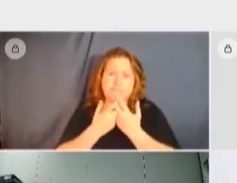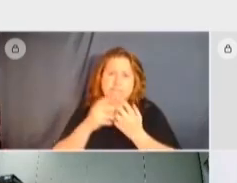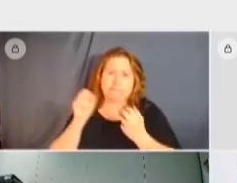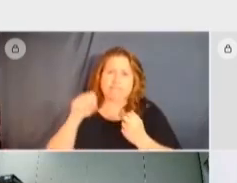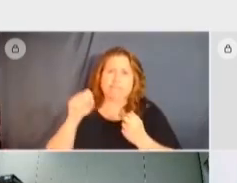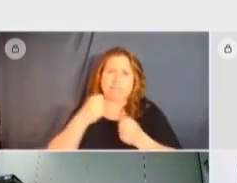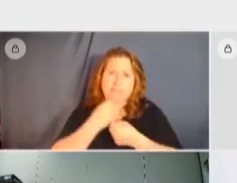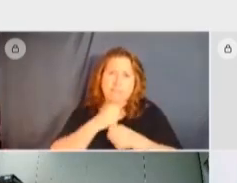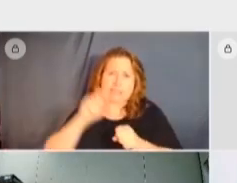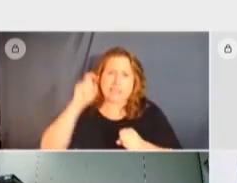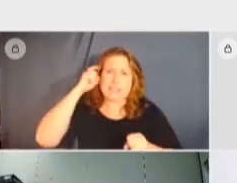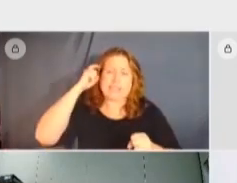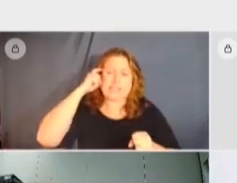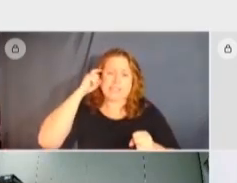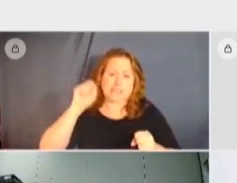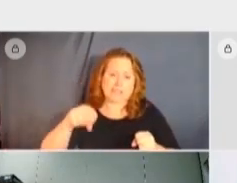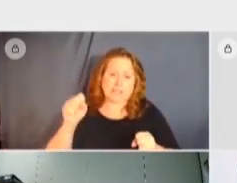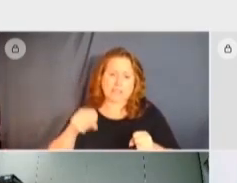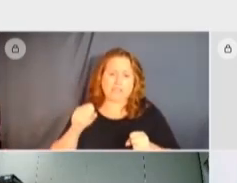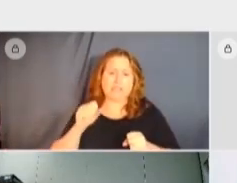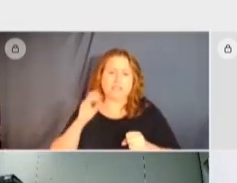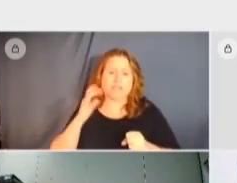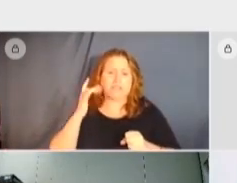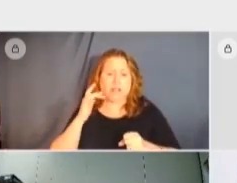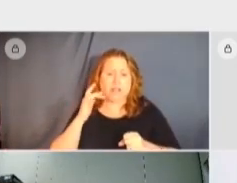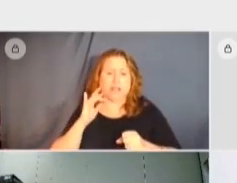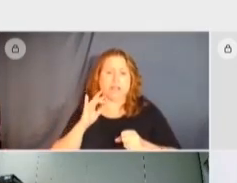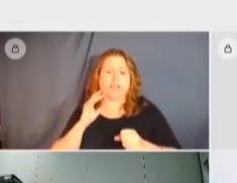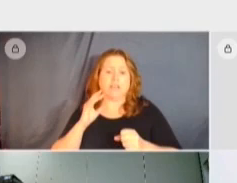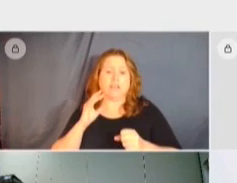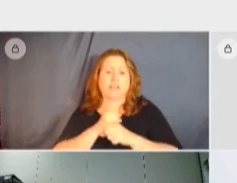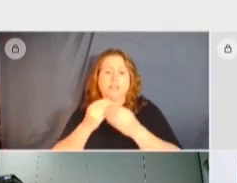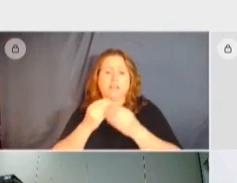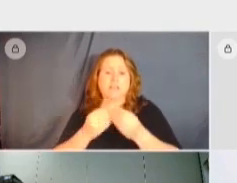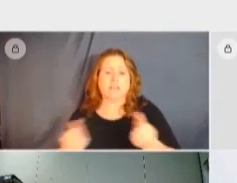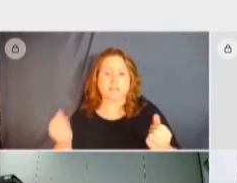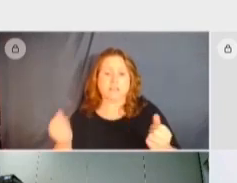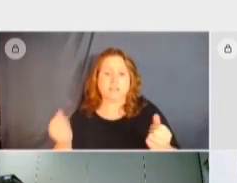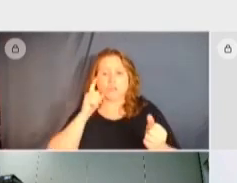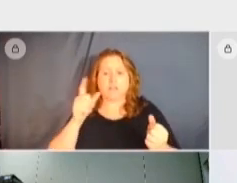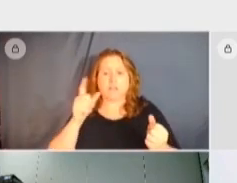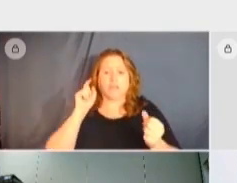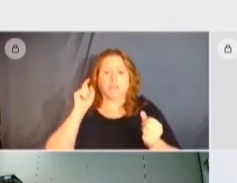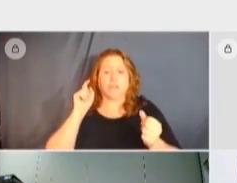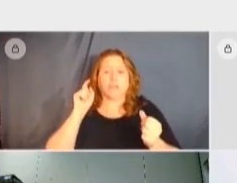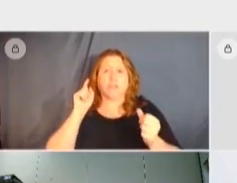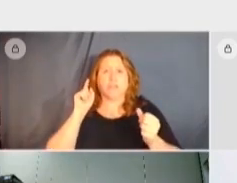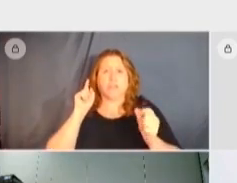Commissioners Kolb and Yankow to check on those dates.